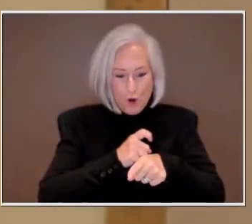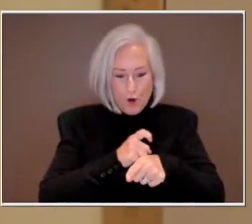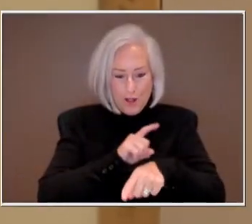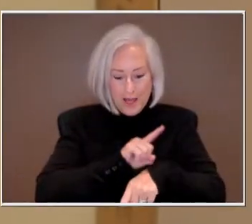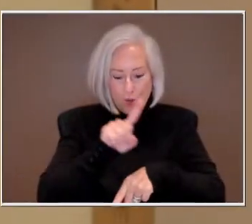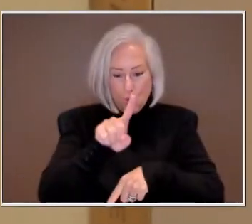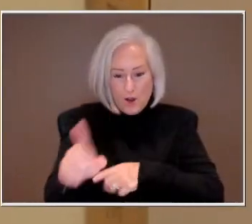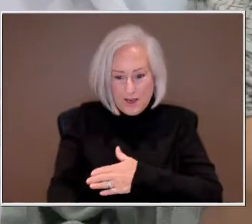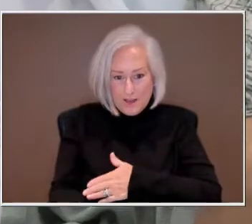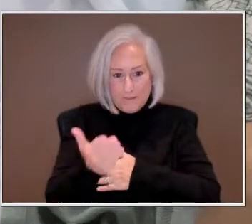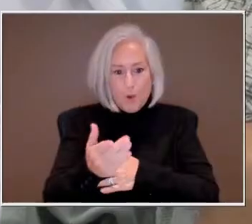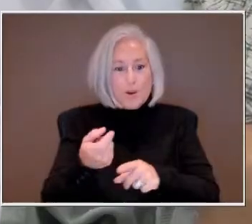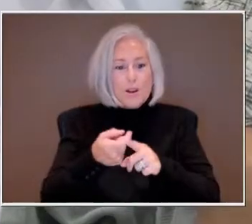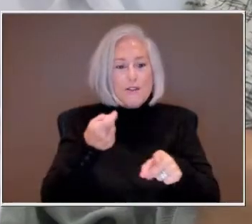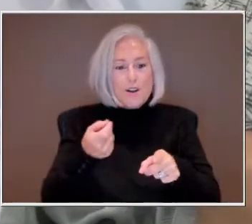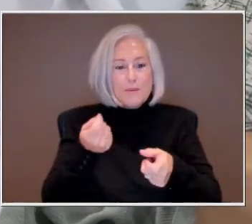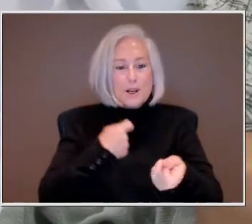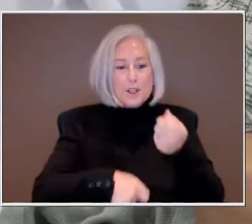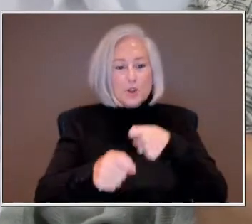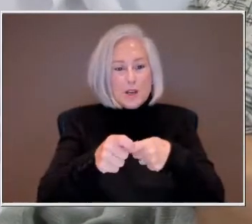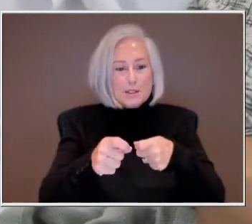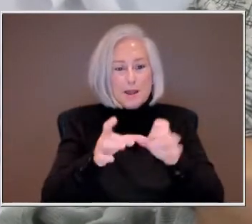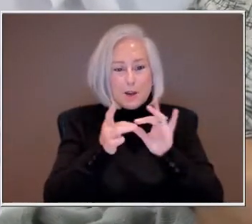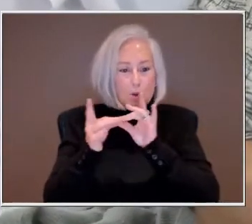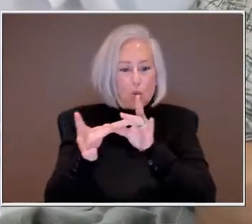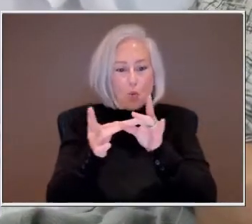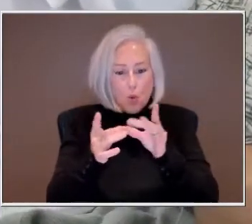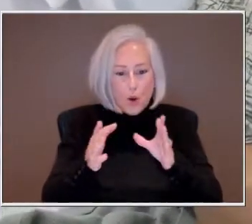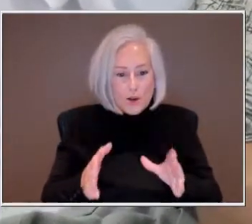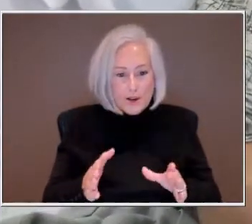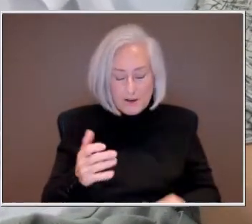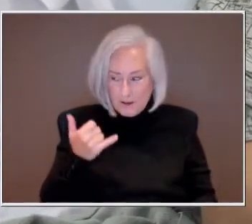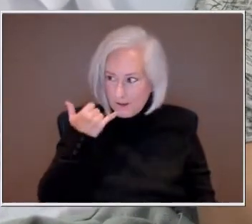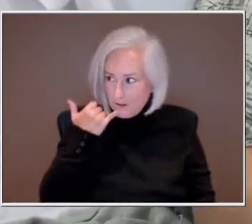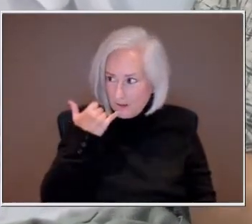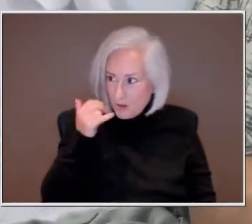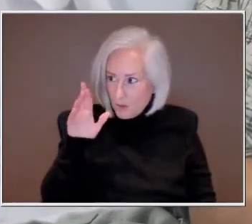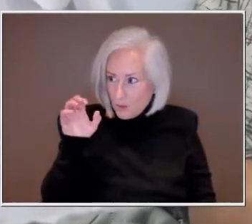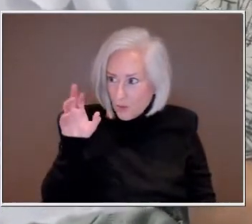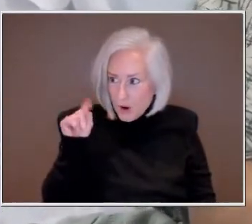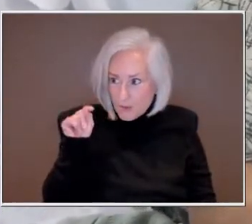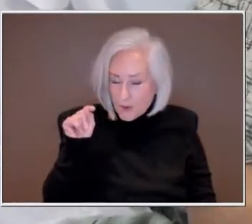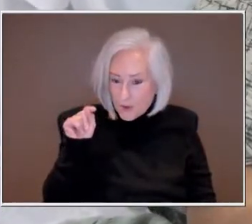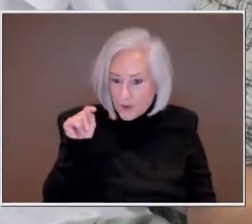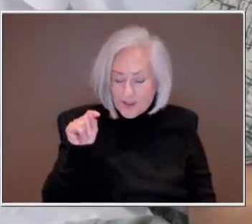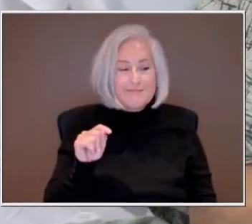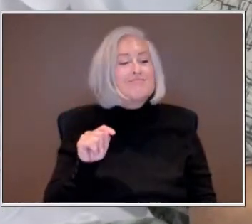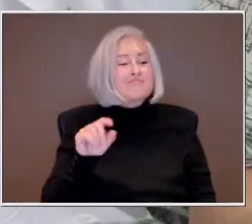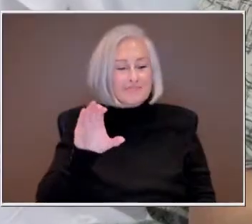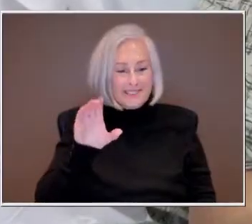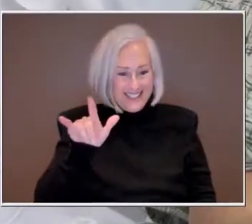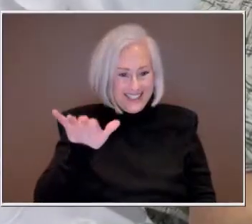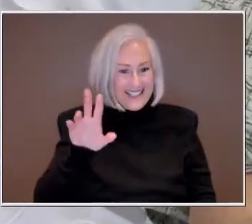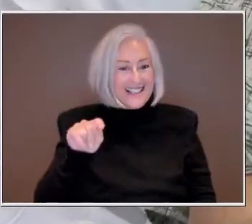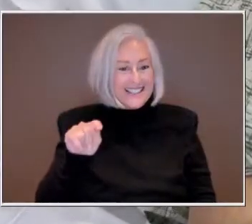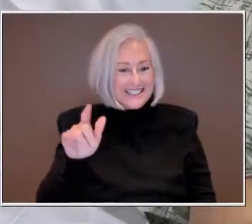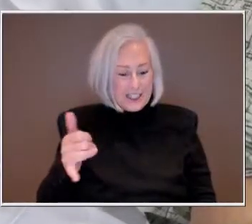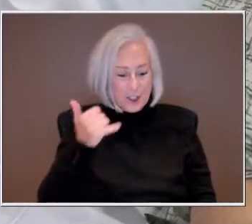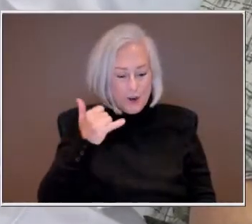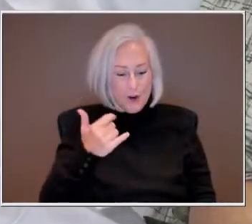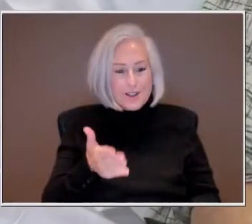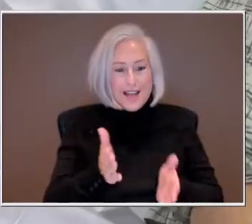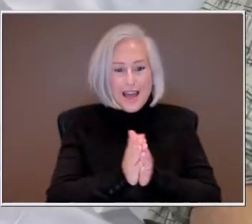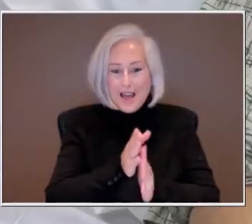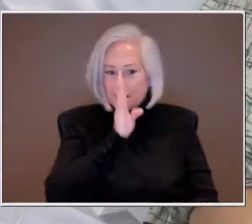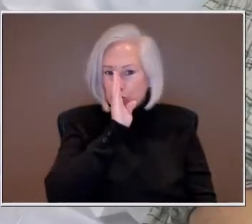transplant coordinator. So I answer, I'm like, this is Robert, and it was Clinton, and he asked me very politely, are you